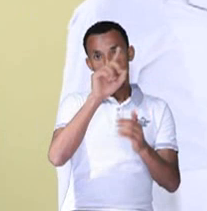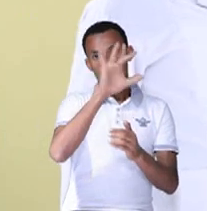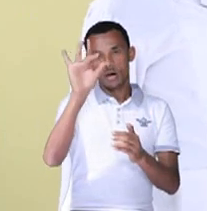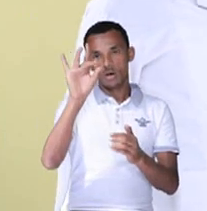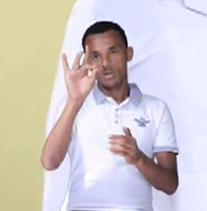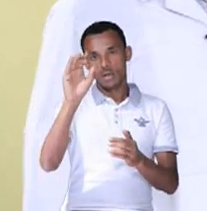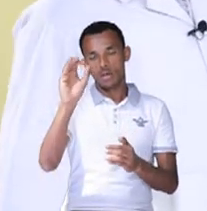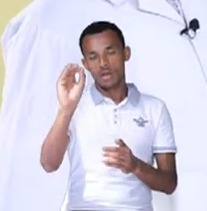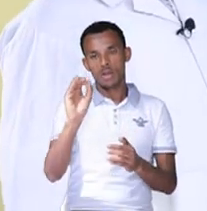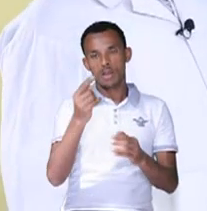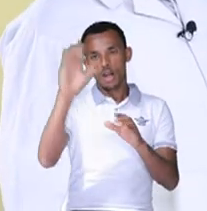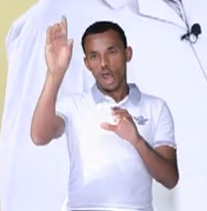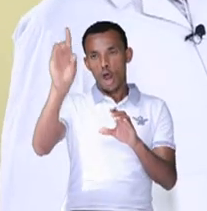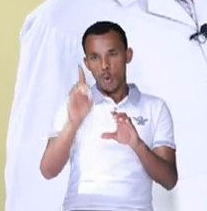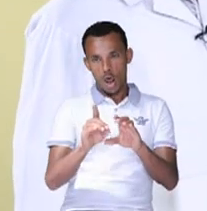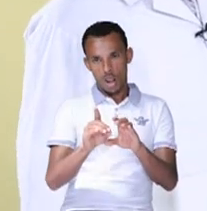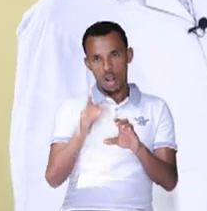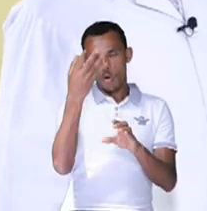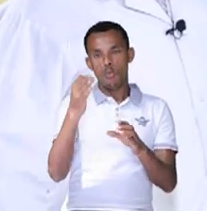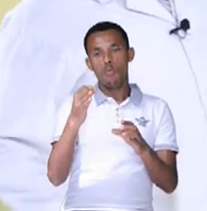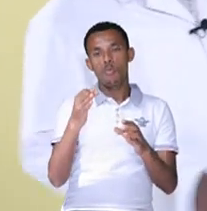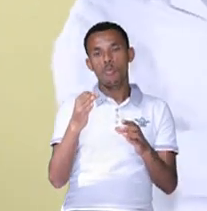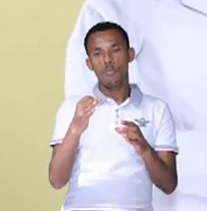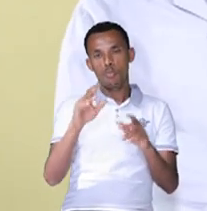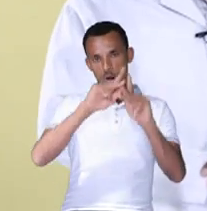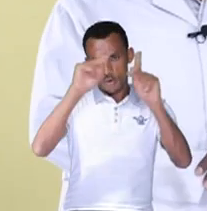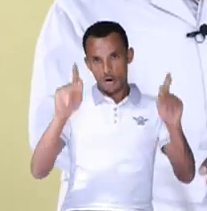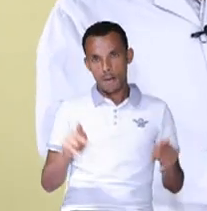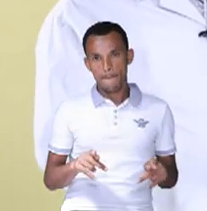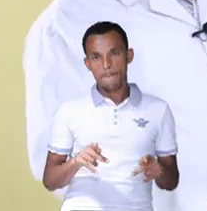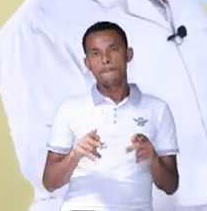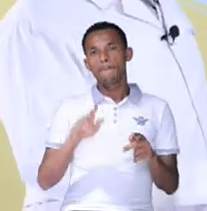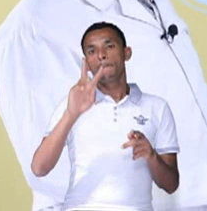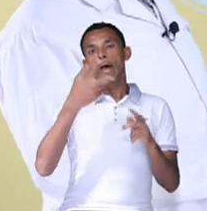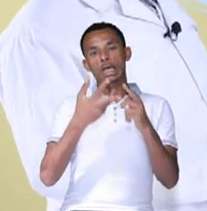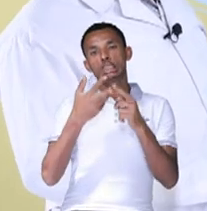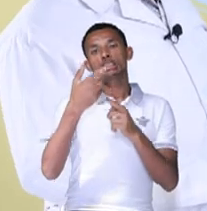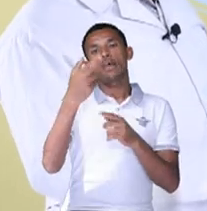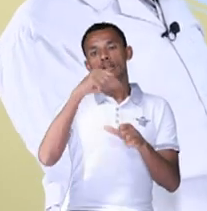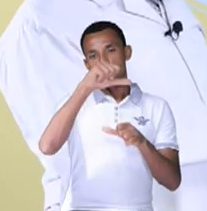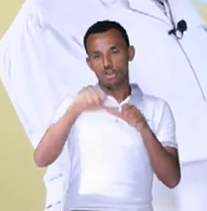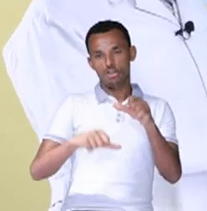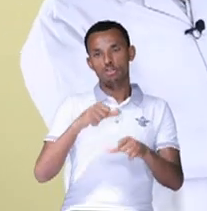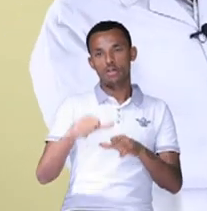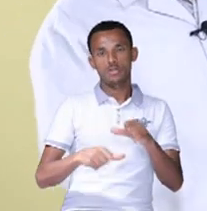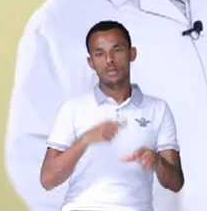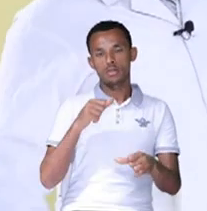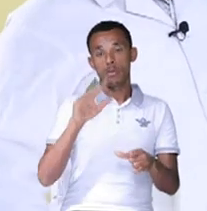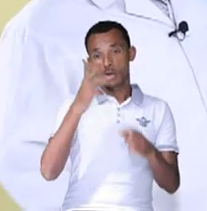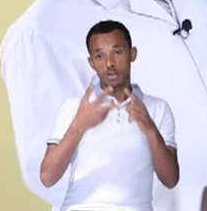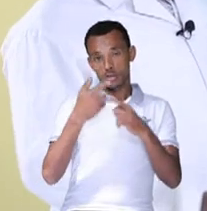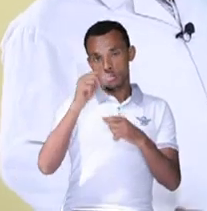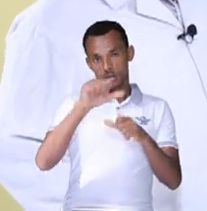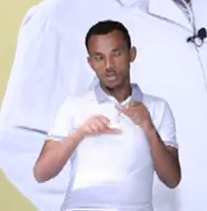The diagonal of the parallelograms bisect each other. The diagonal of a parallelogram bisect each